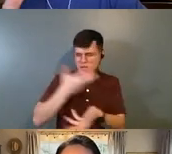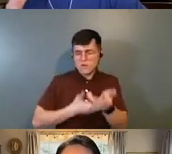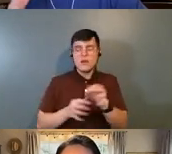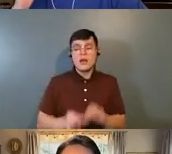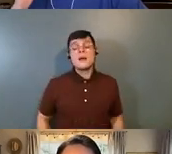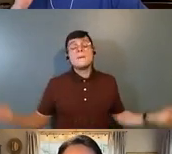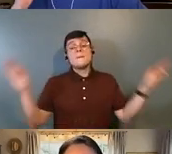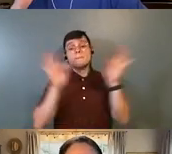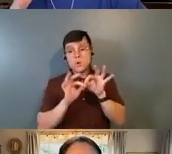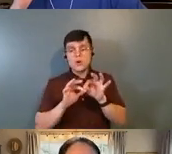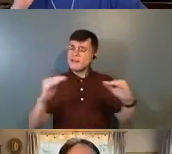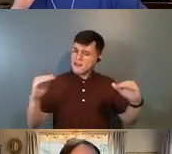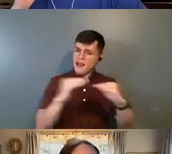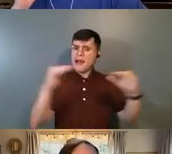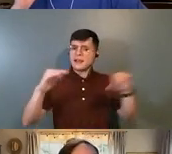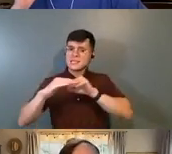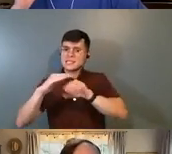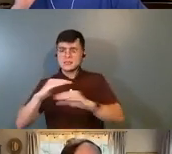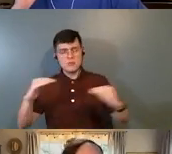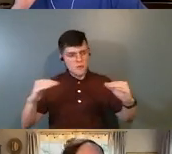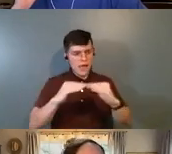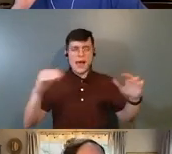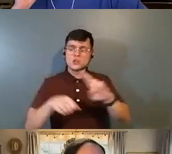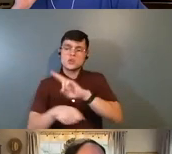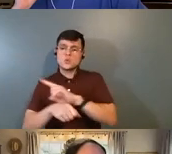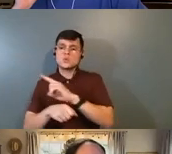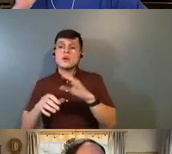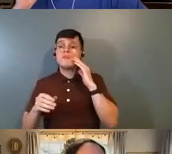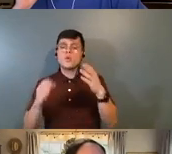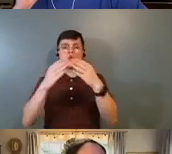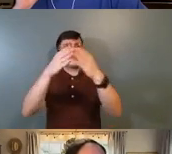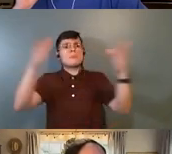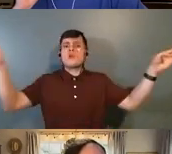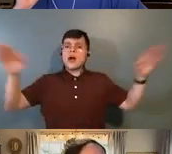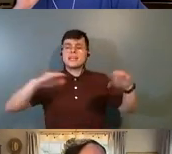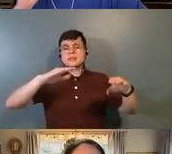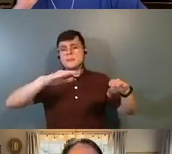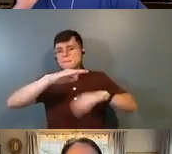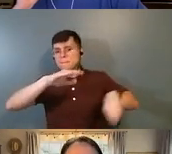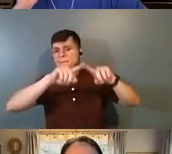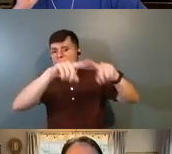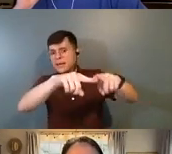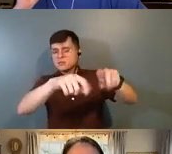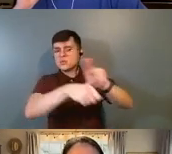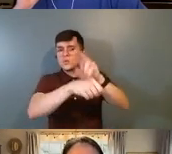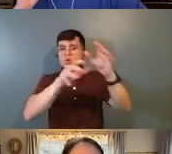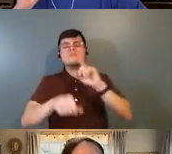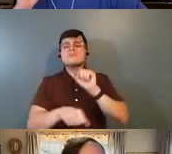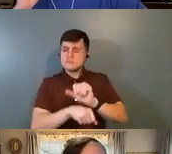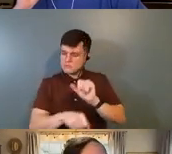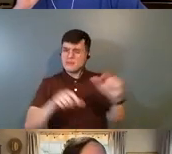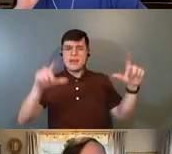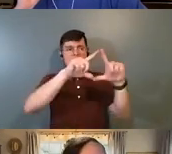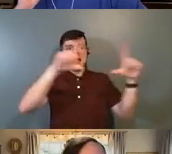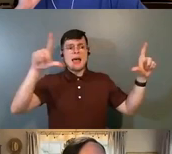as accessible and as usable for your broadest base of users. And certainly having a header that's